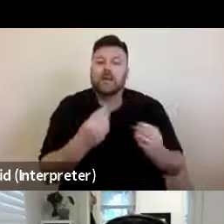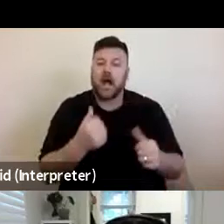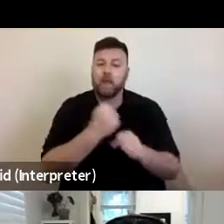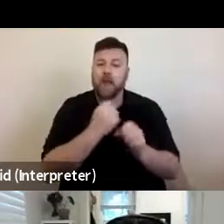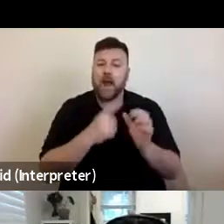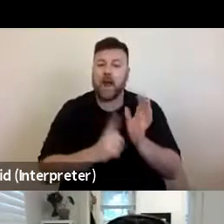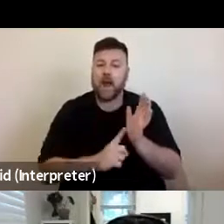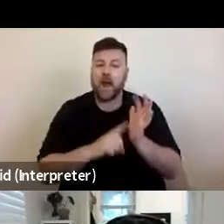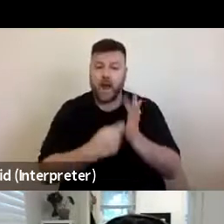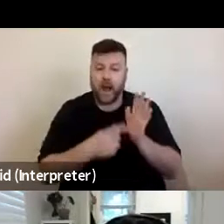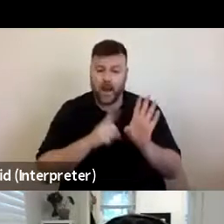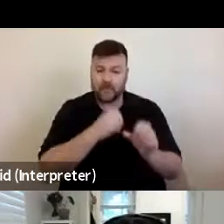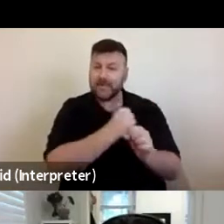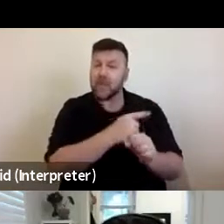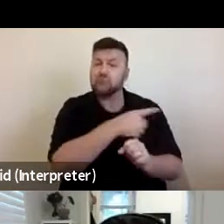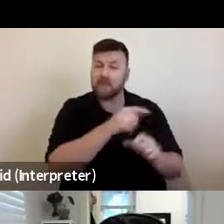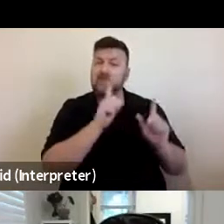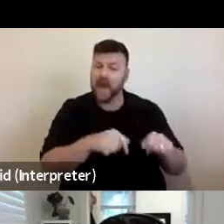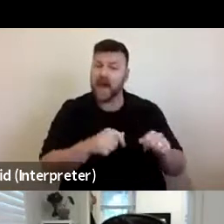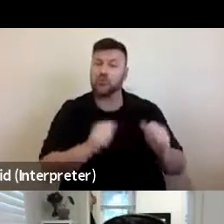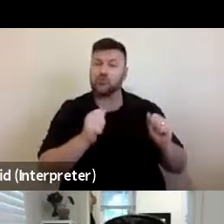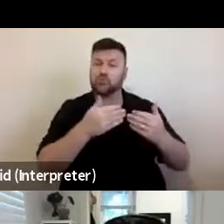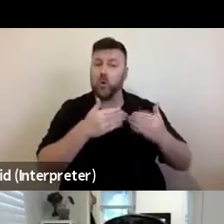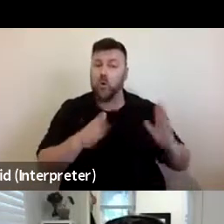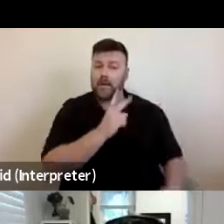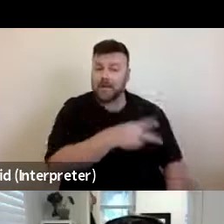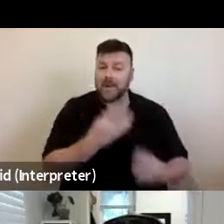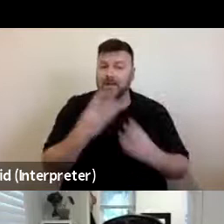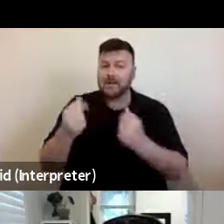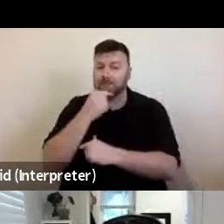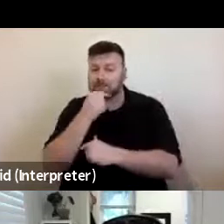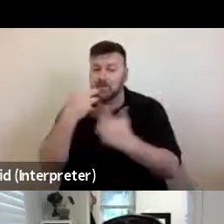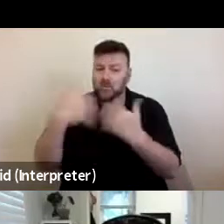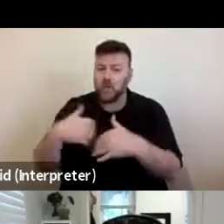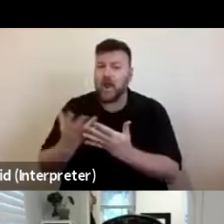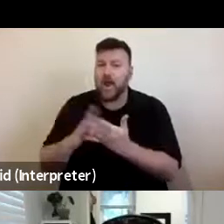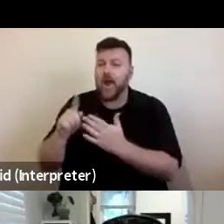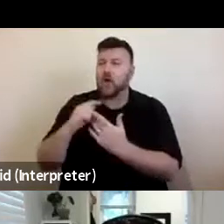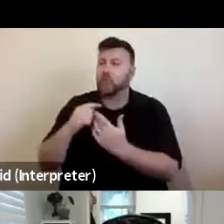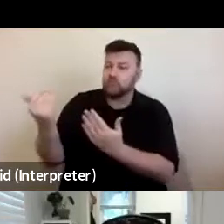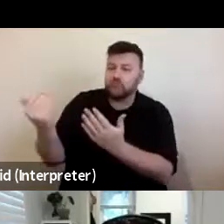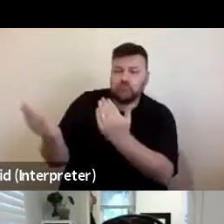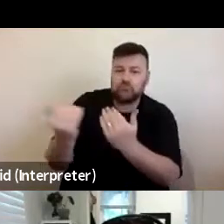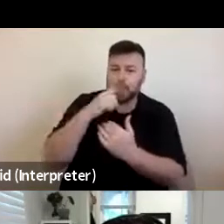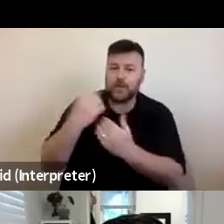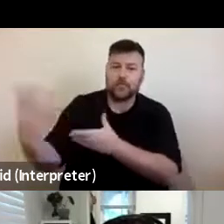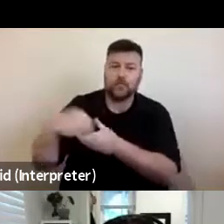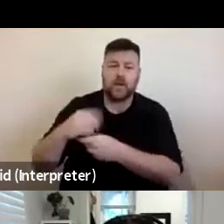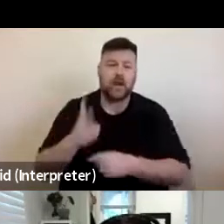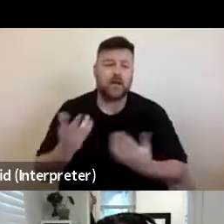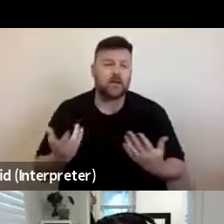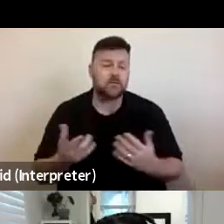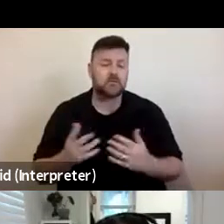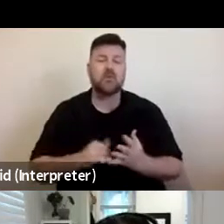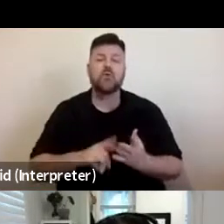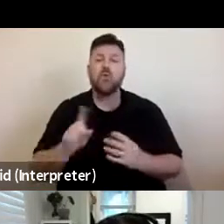back, others are trying to work out how we bring our audiences back. What do you think, or what do you think is